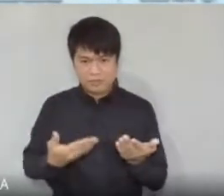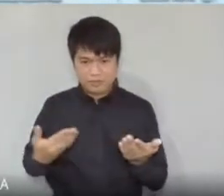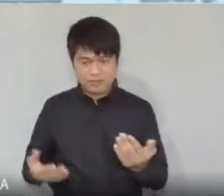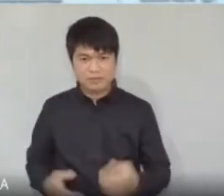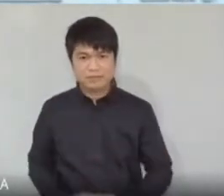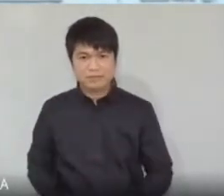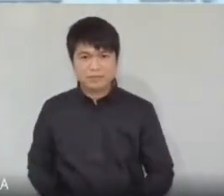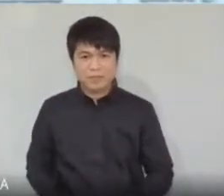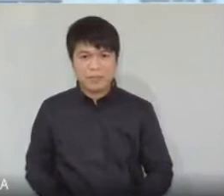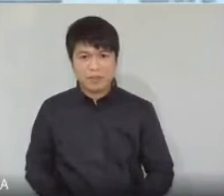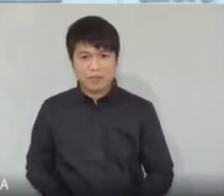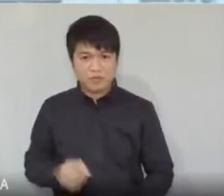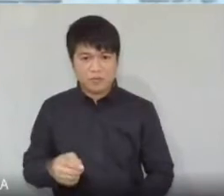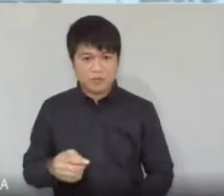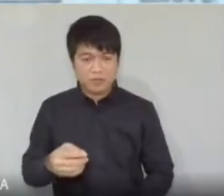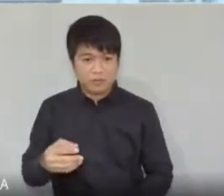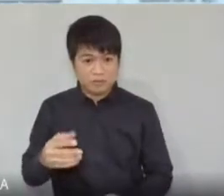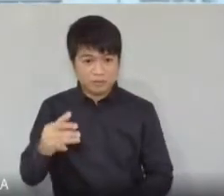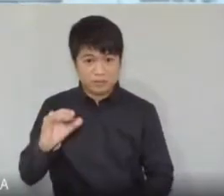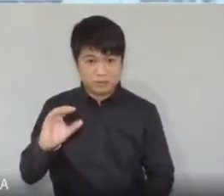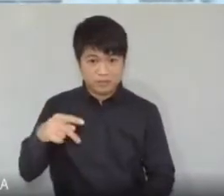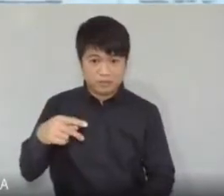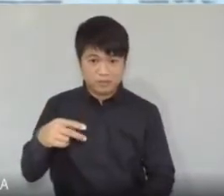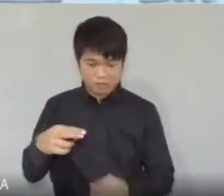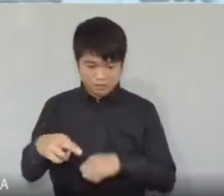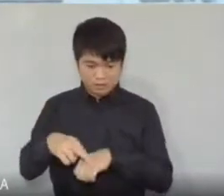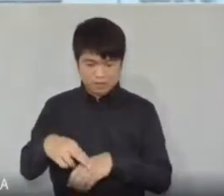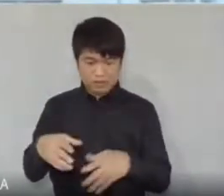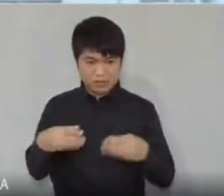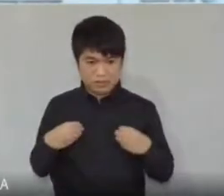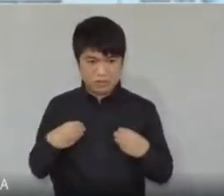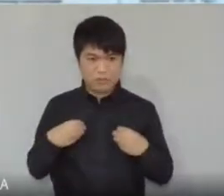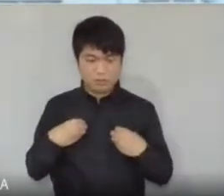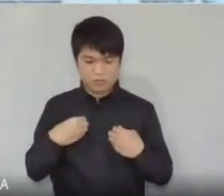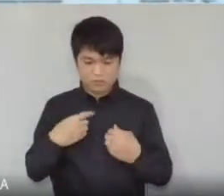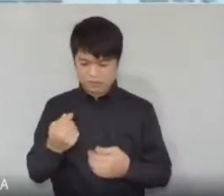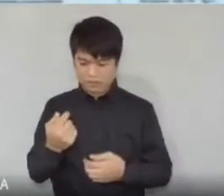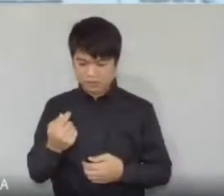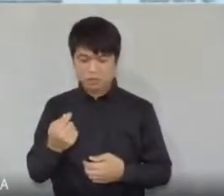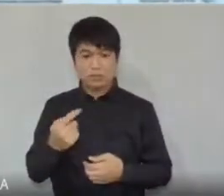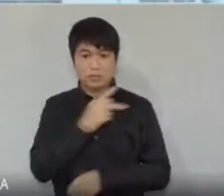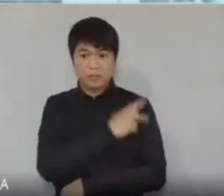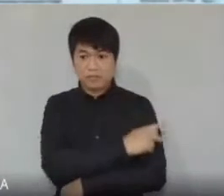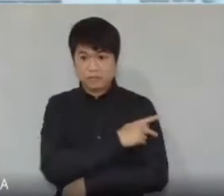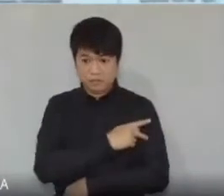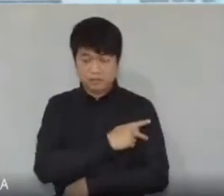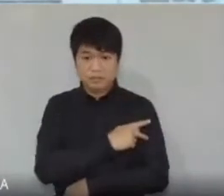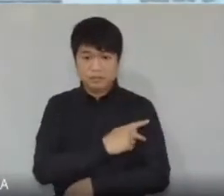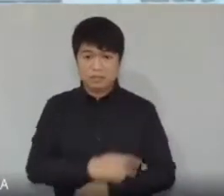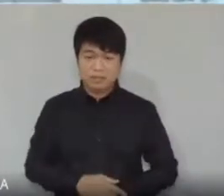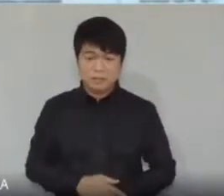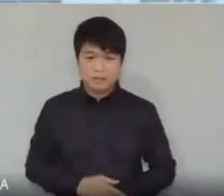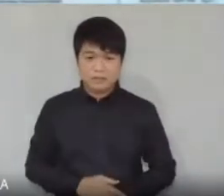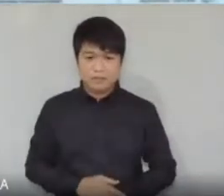representative. Then it will be logged in or be noted. The number will be also noted. It will be